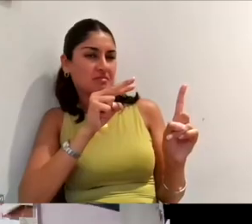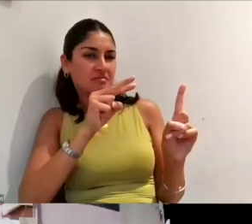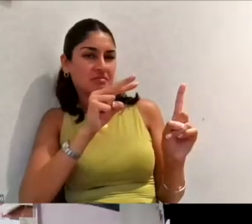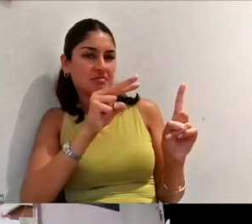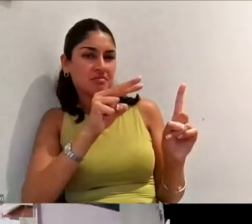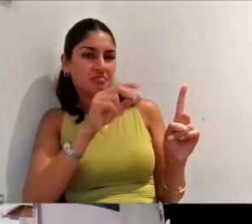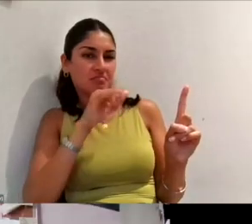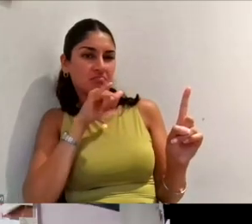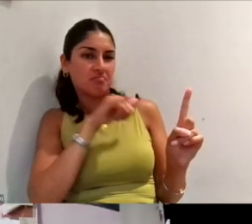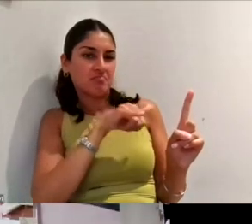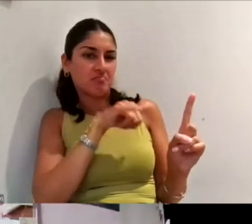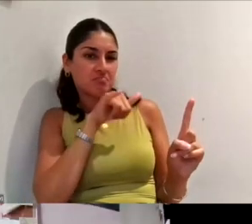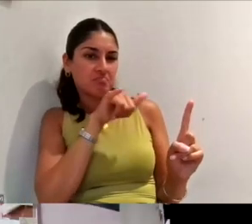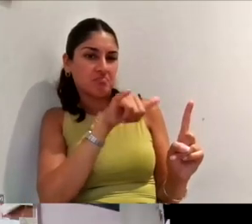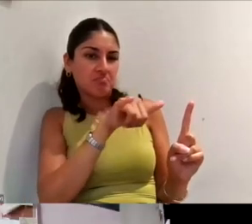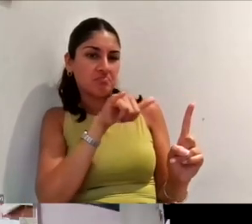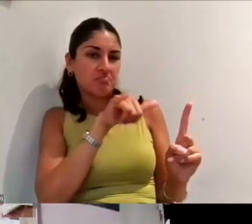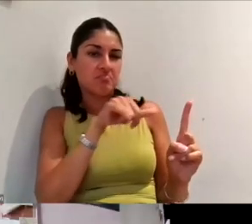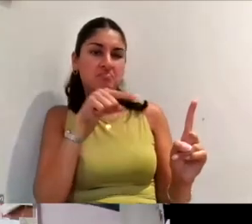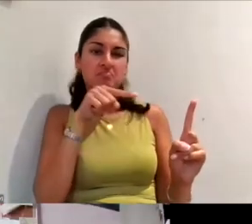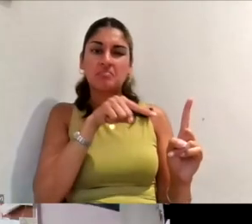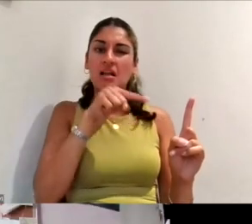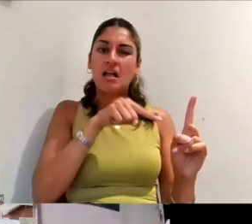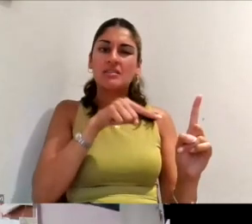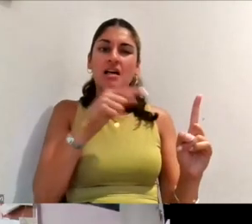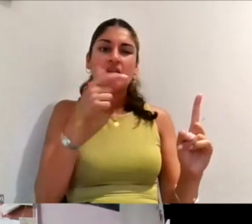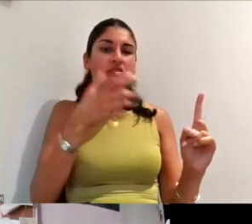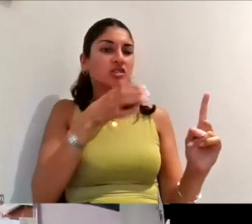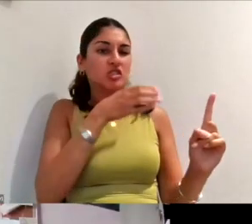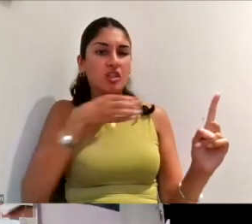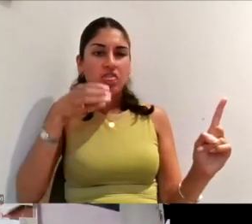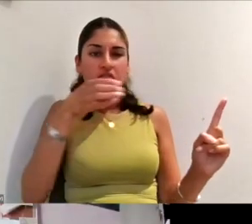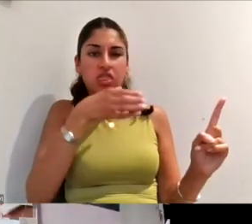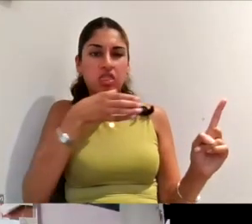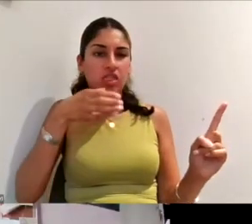feet. She's had too much to drink.